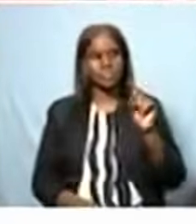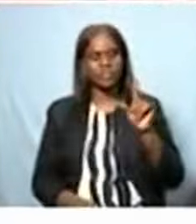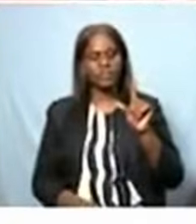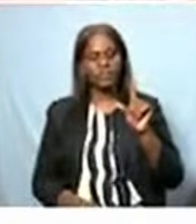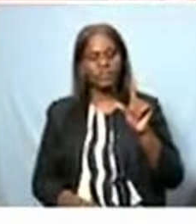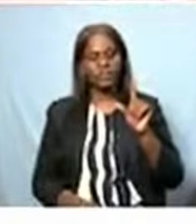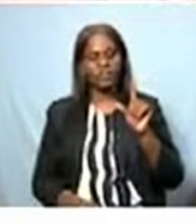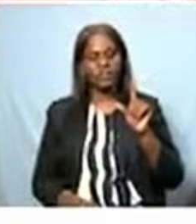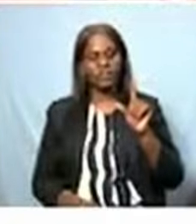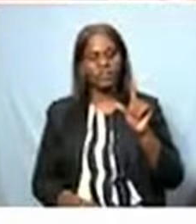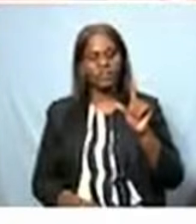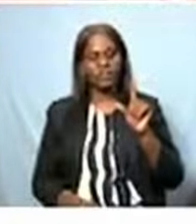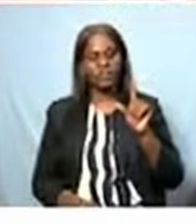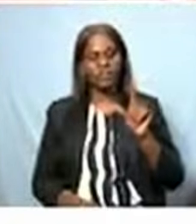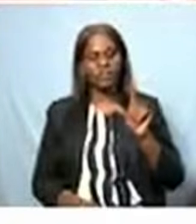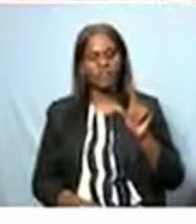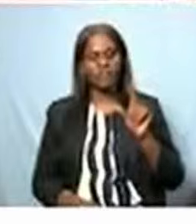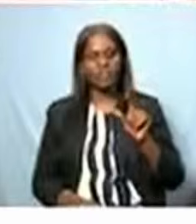the.